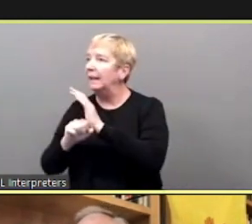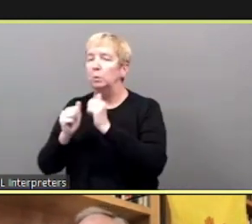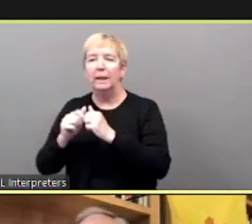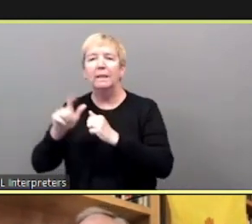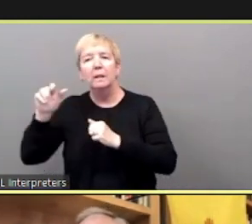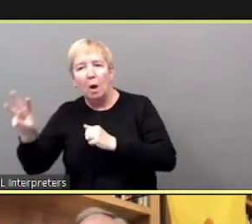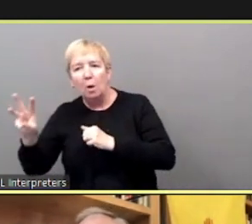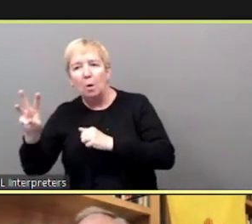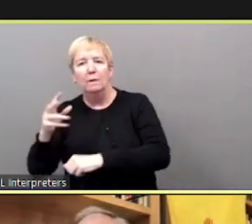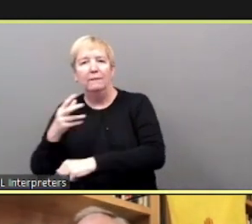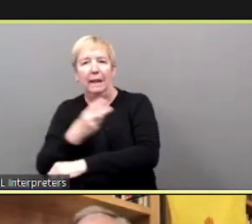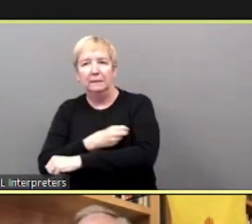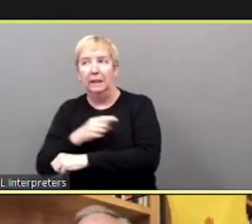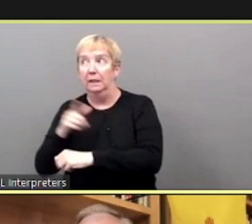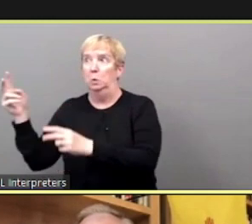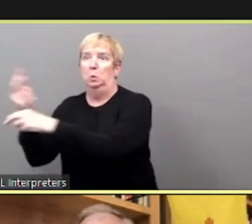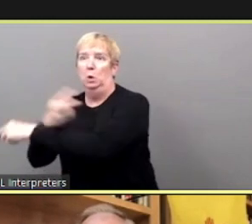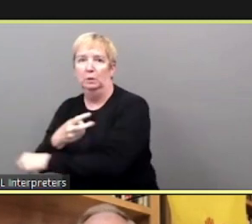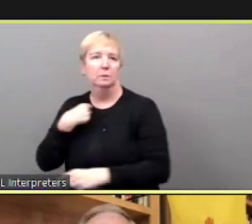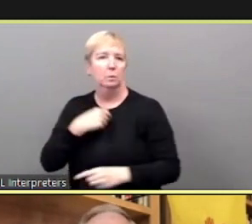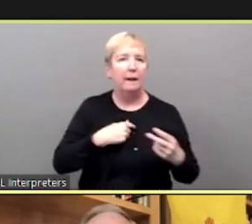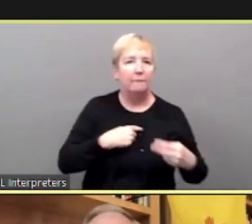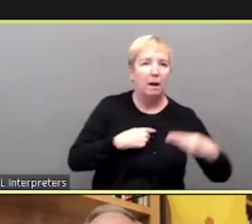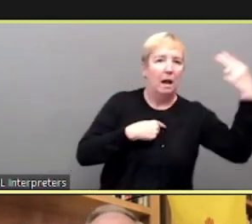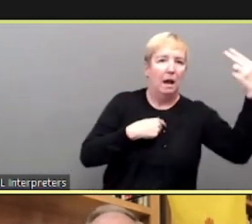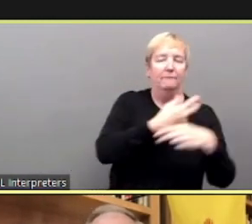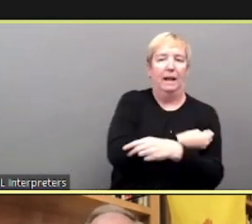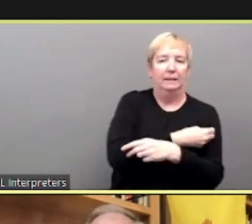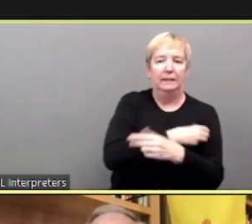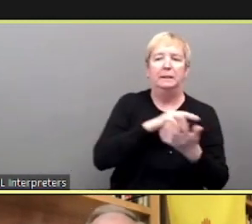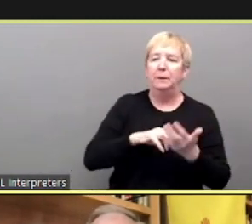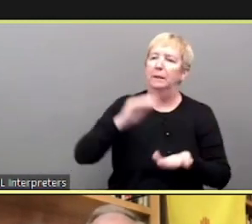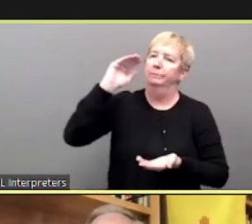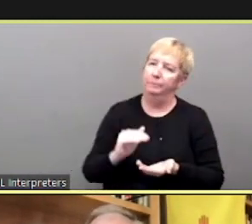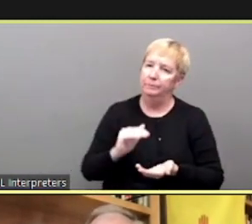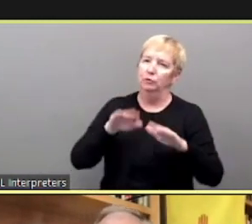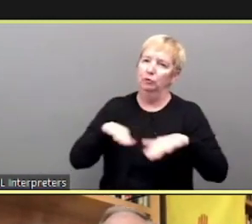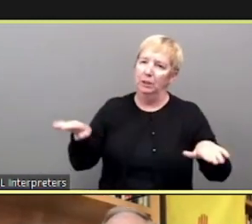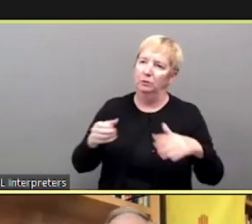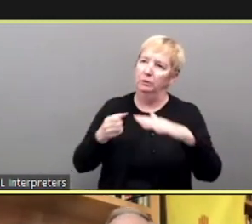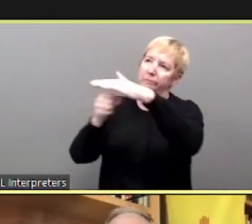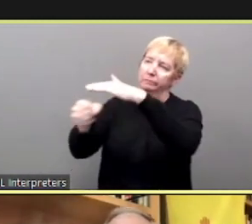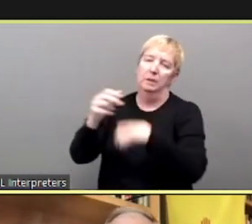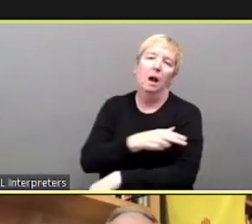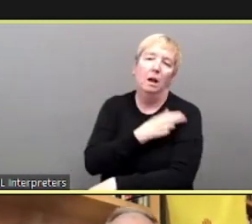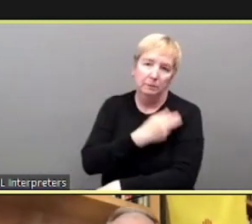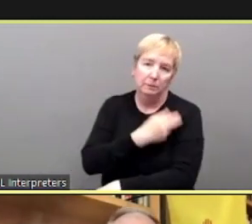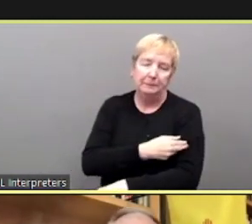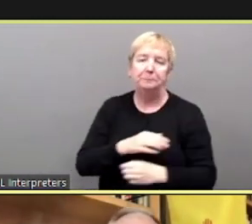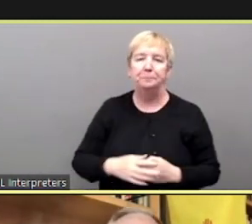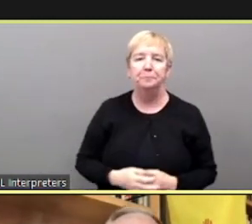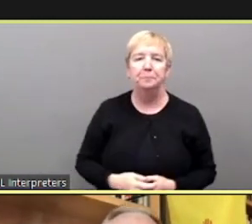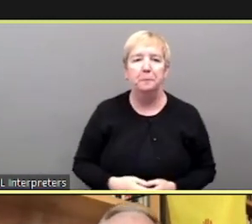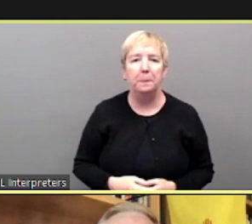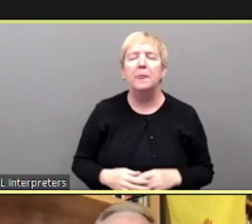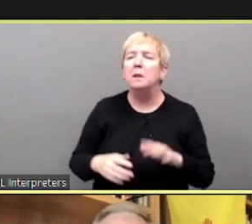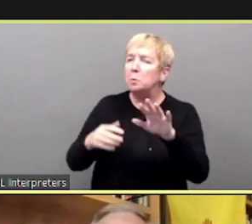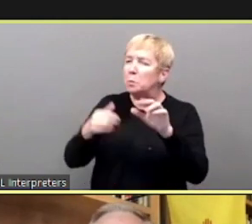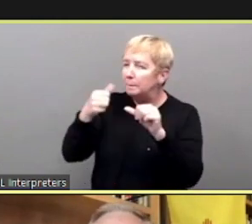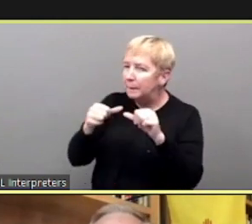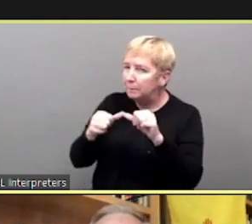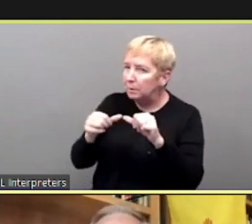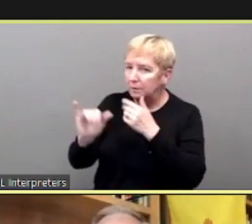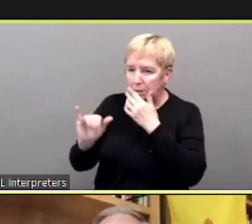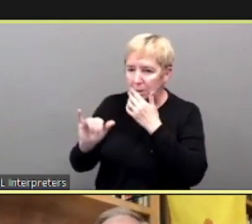lower children's hospitalizations. Those lowest vaccination rate states, or even the bottom half, you may remember